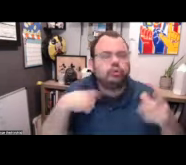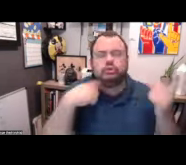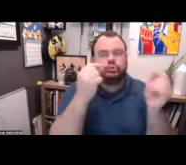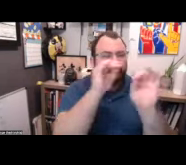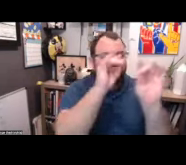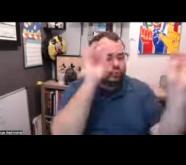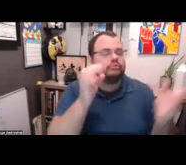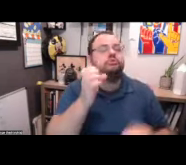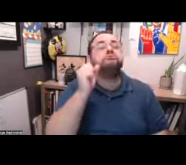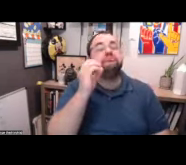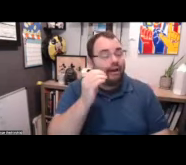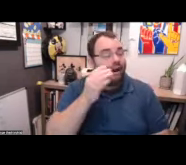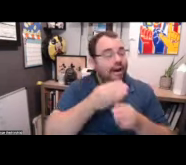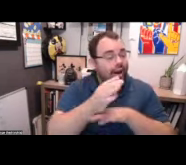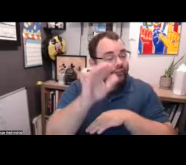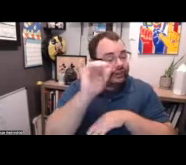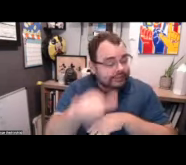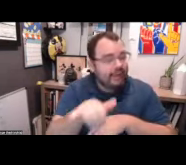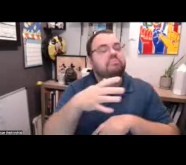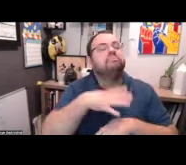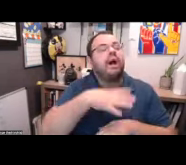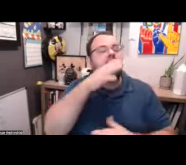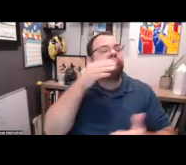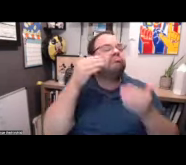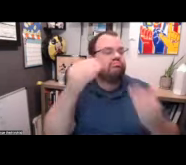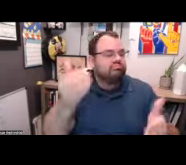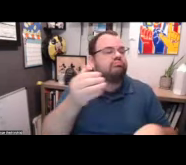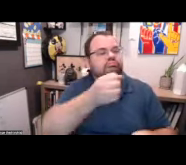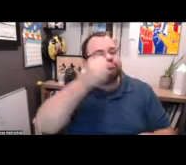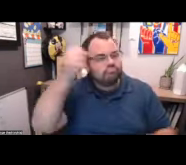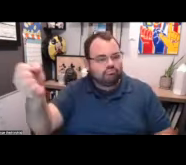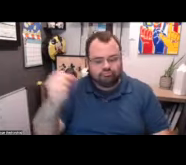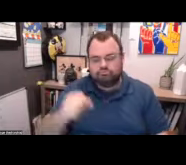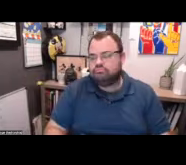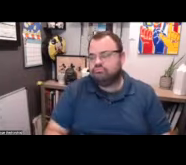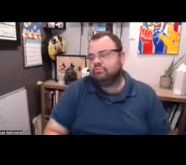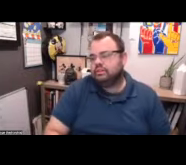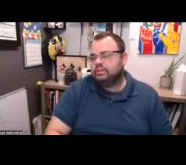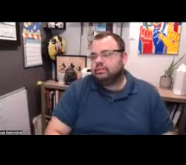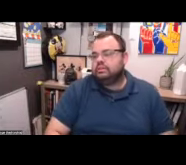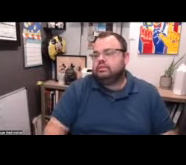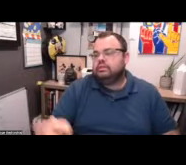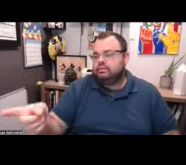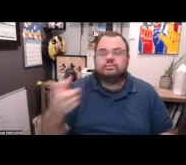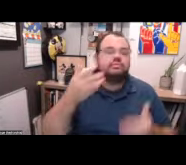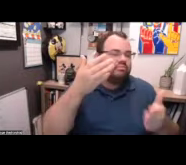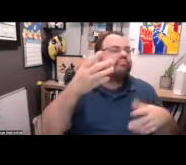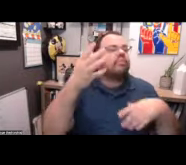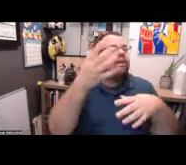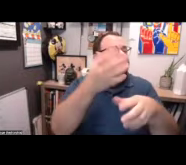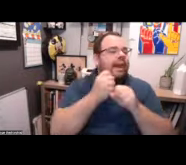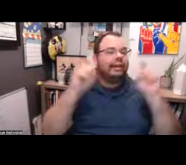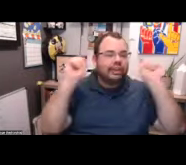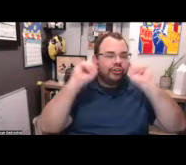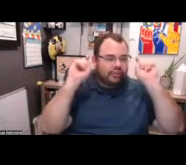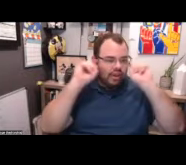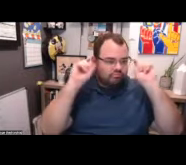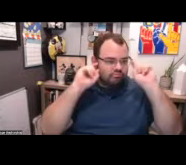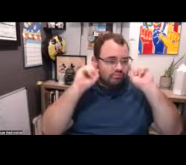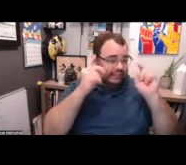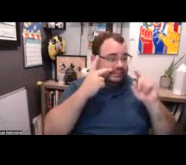education. What can they do? How would education look like? What are the different options? So my mom did go ahead